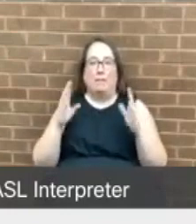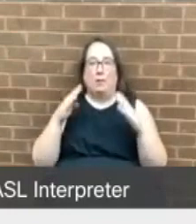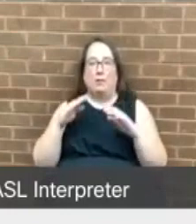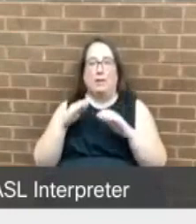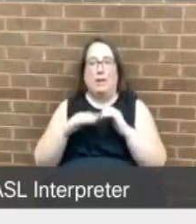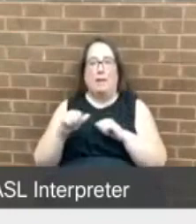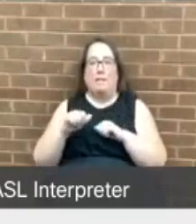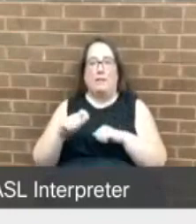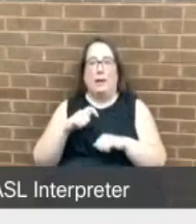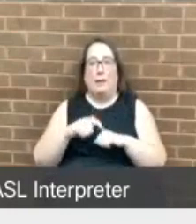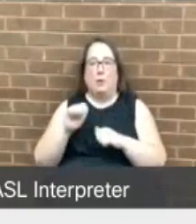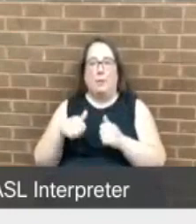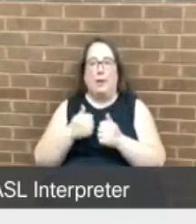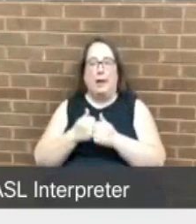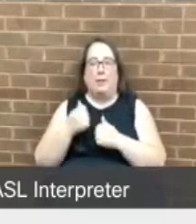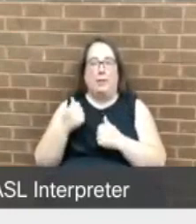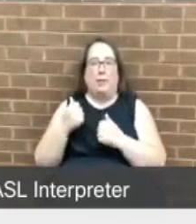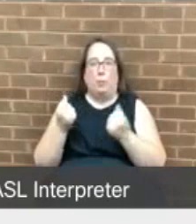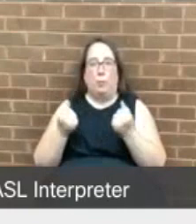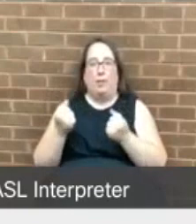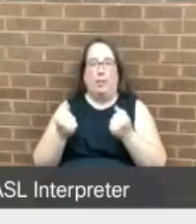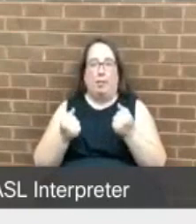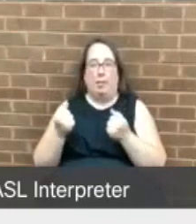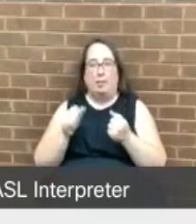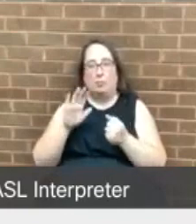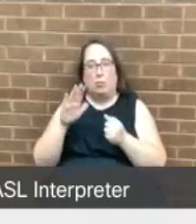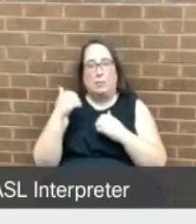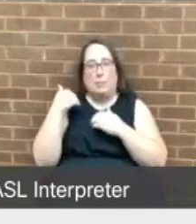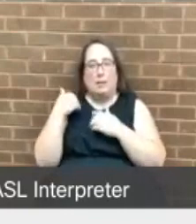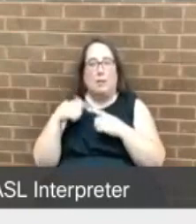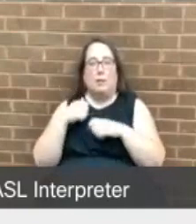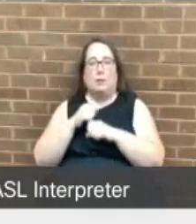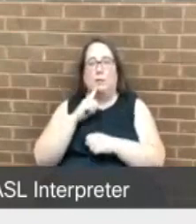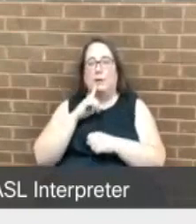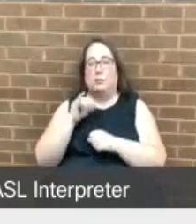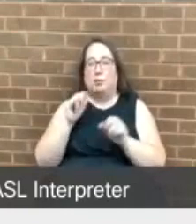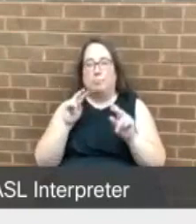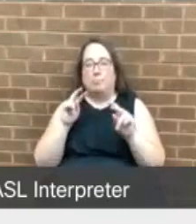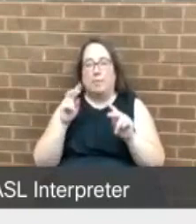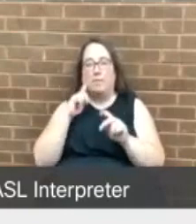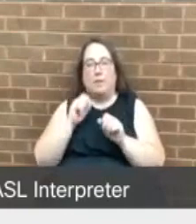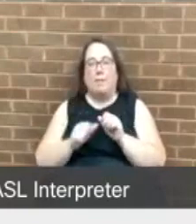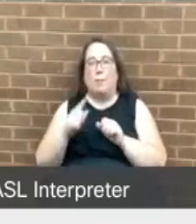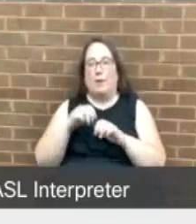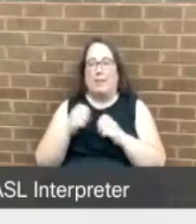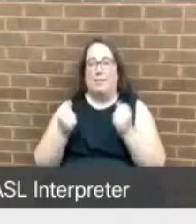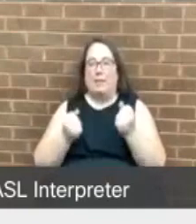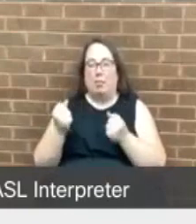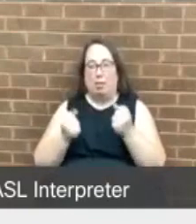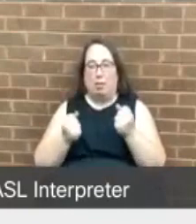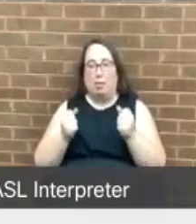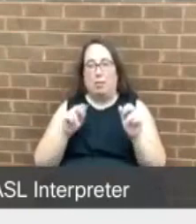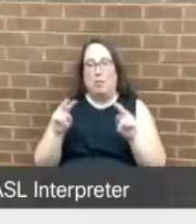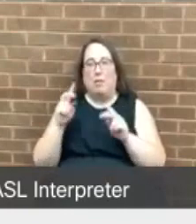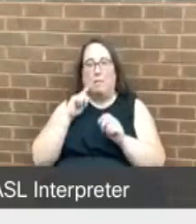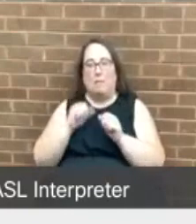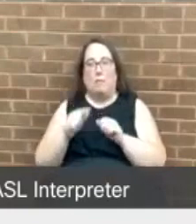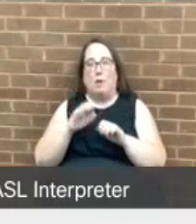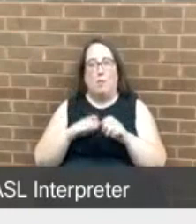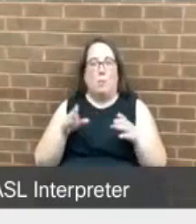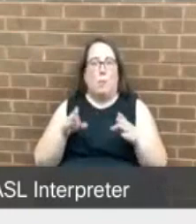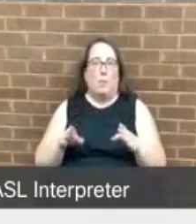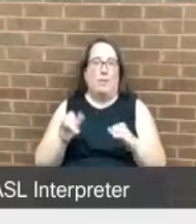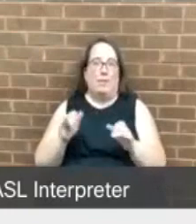in behind the wheel as a driver, it's really your responsibility to make sure that you're looking out for everybody in the vehicle, looking out for everybody on the roadway. That